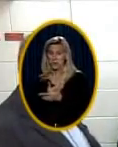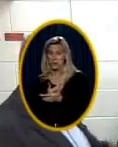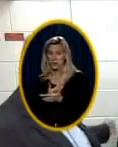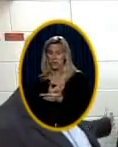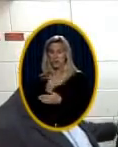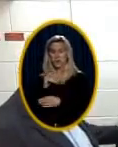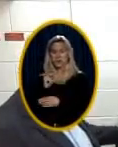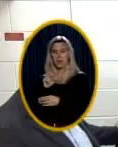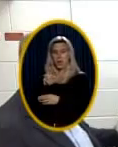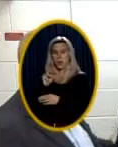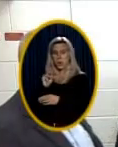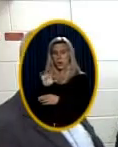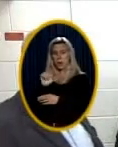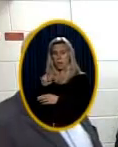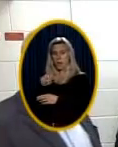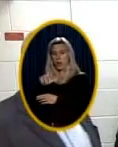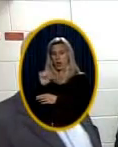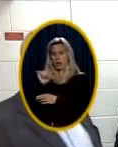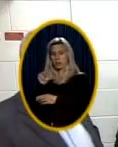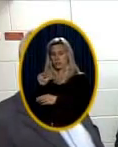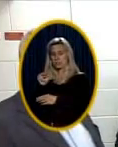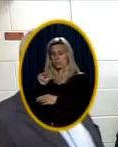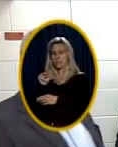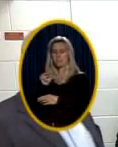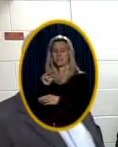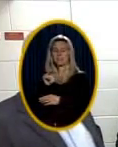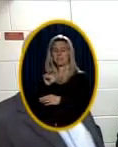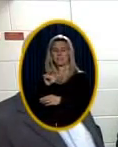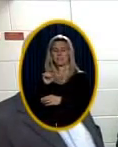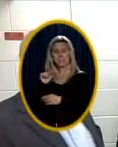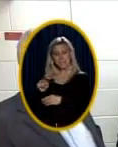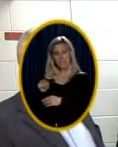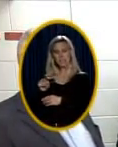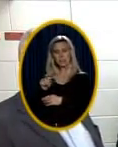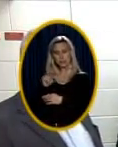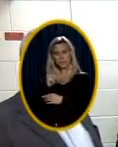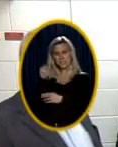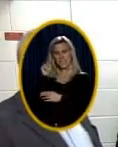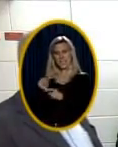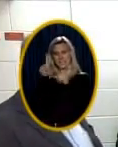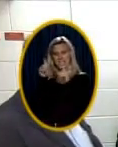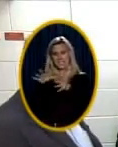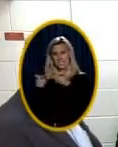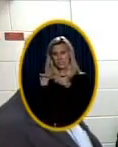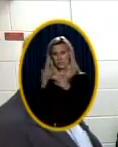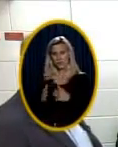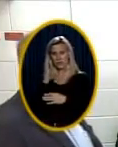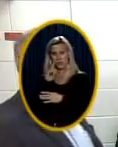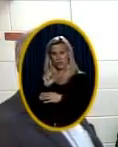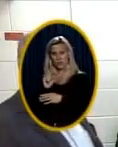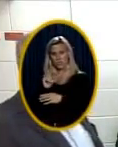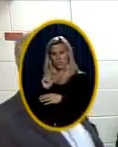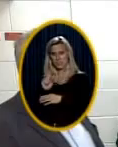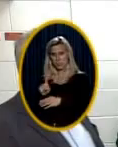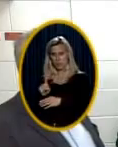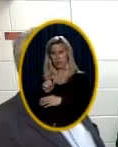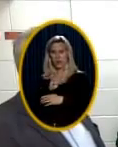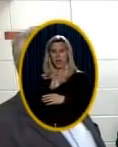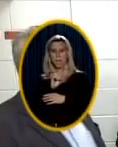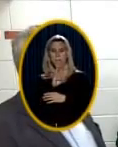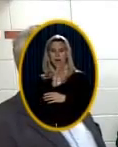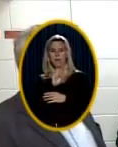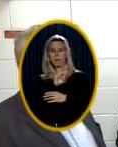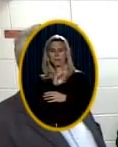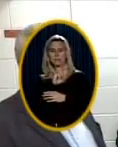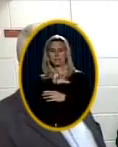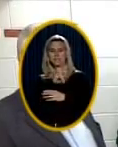know Norm Carlson, who stands to my immediate left, was the NASA test director for STS-1, and Bob Seek,